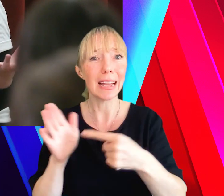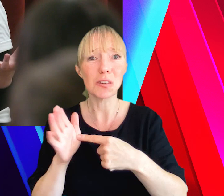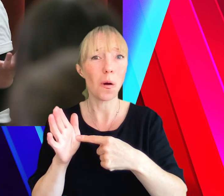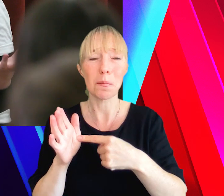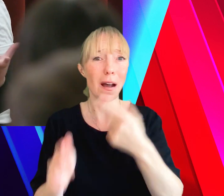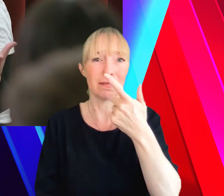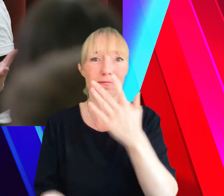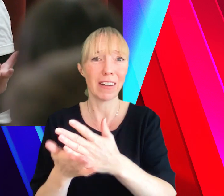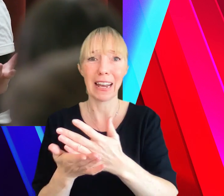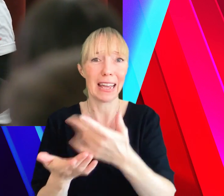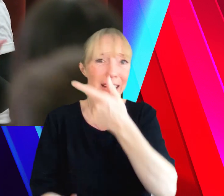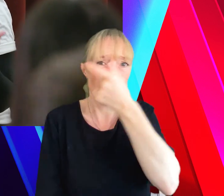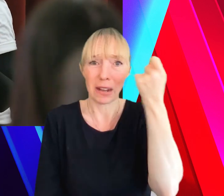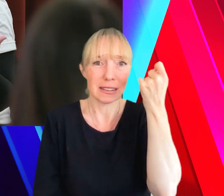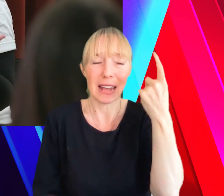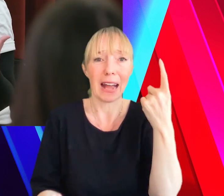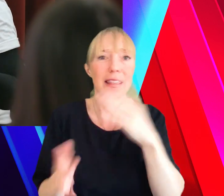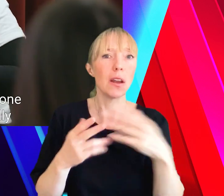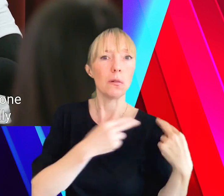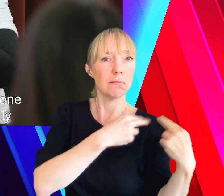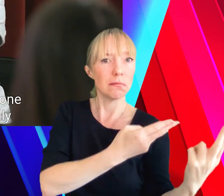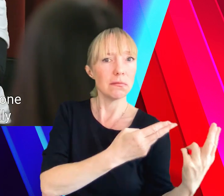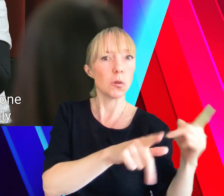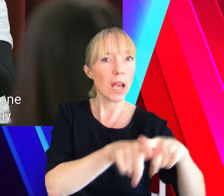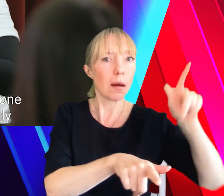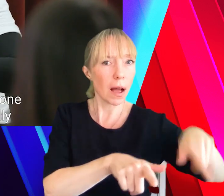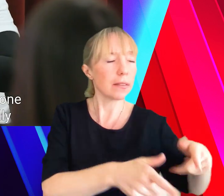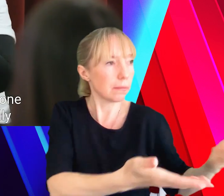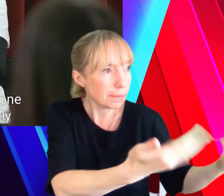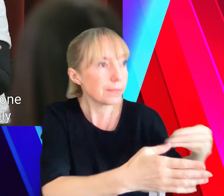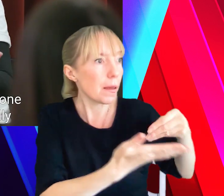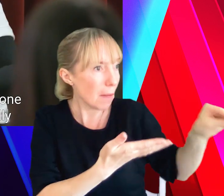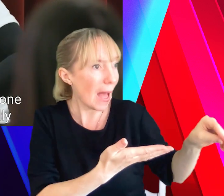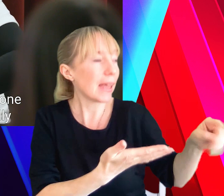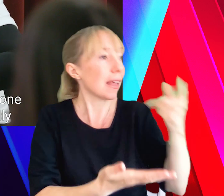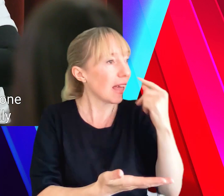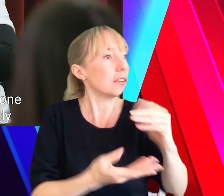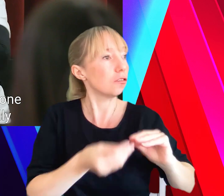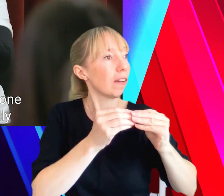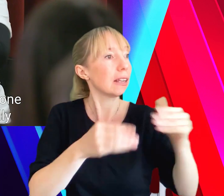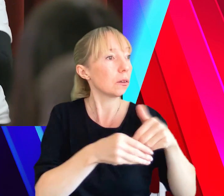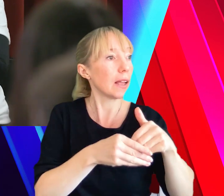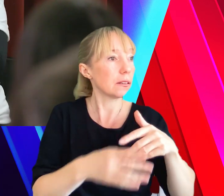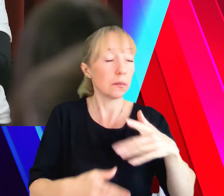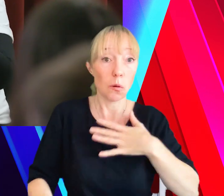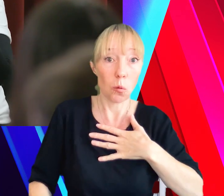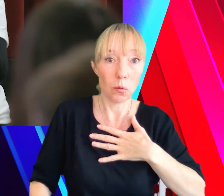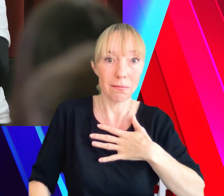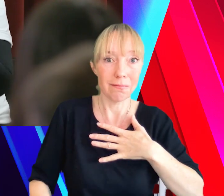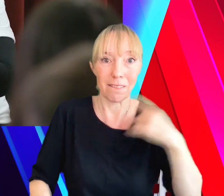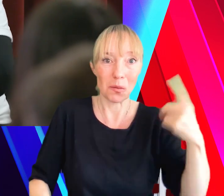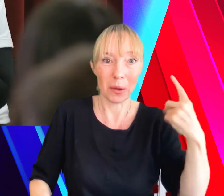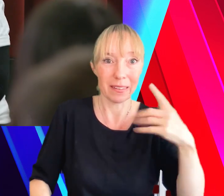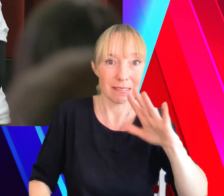festivals trying to use TikTok because they don't understand it, and instead of giving that over to someone who might understand that and actually paying a young person